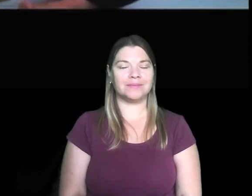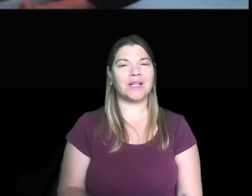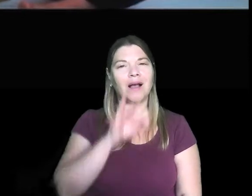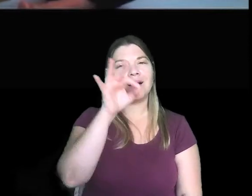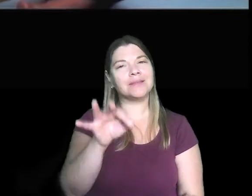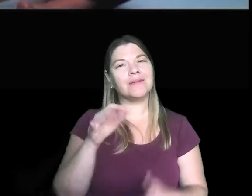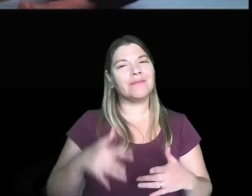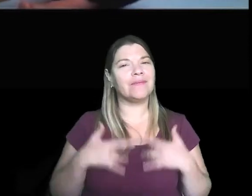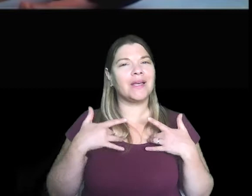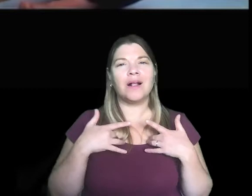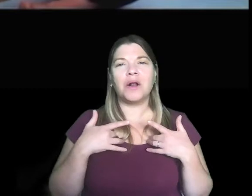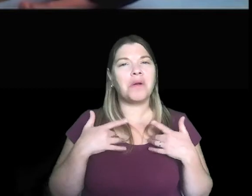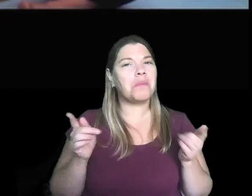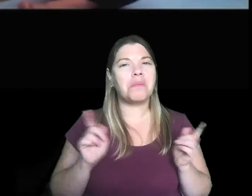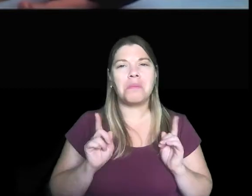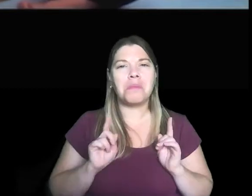feel?